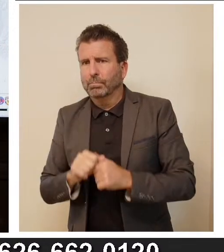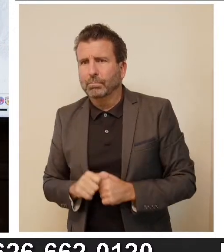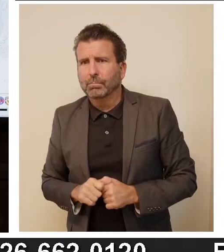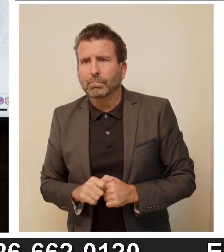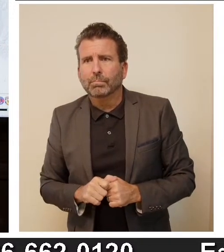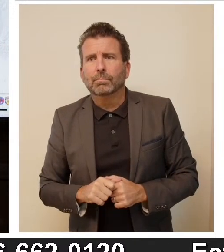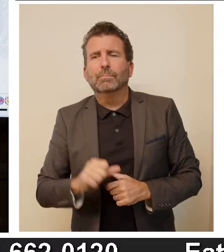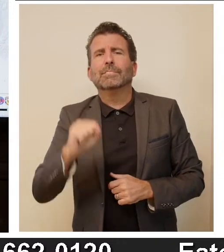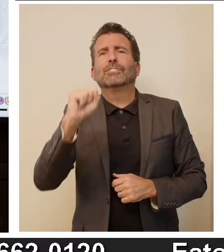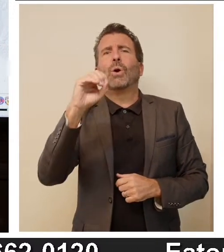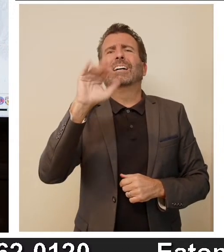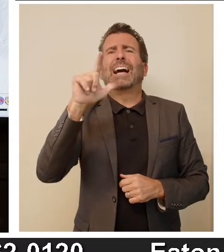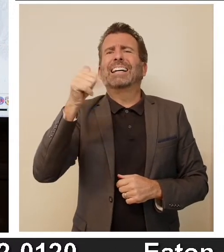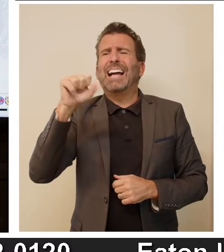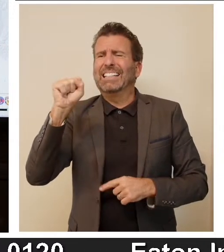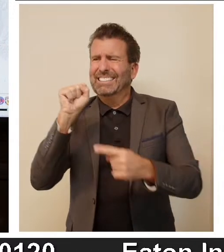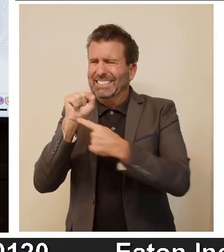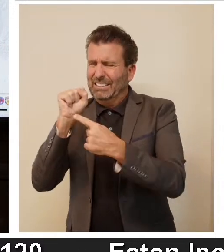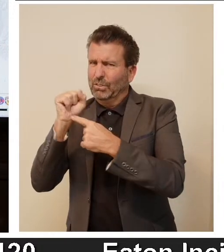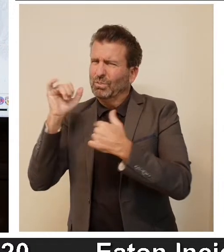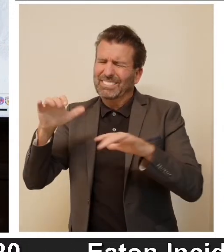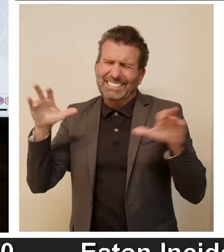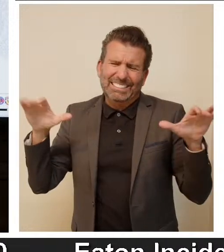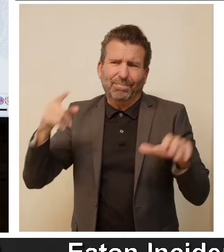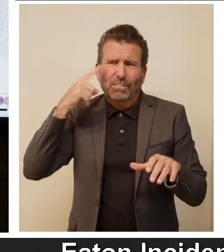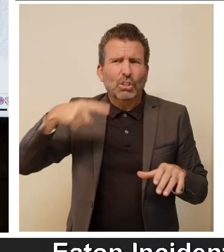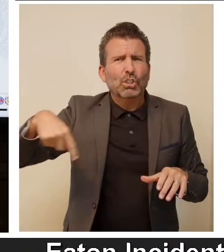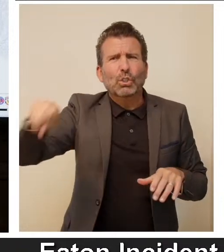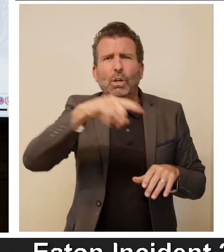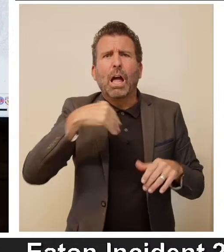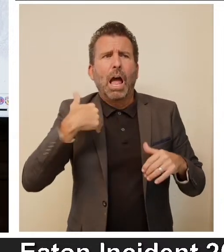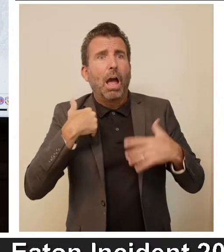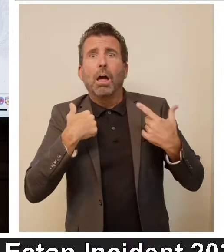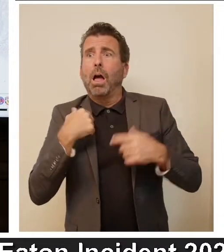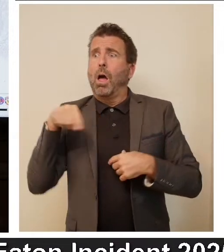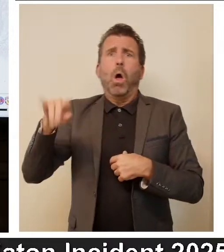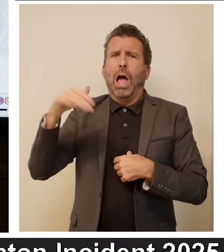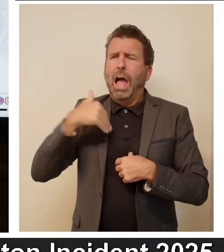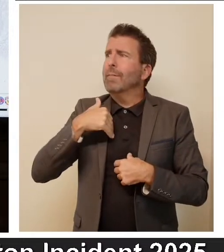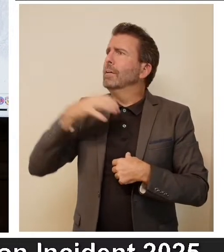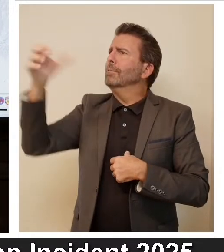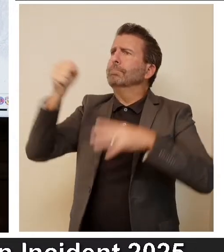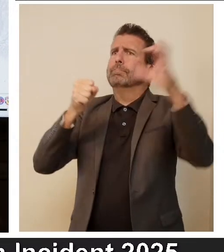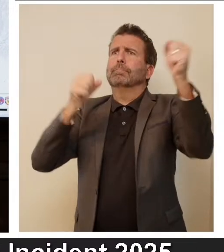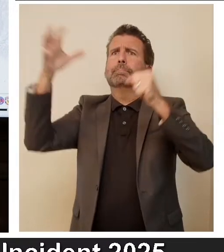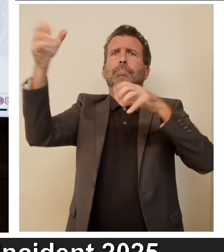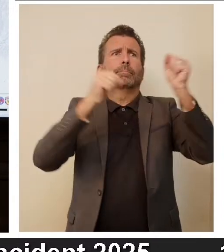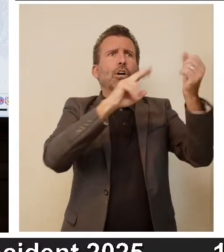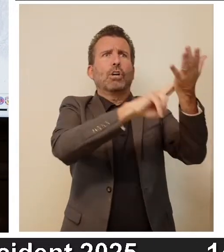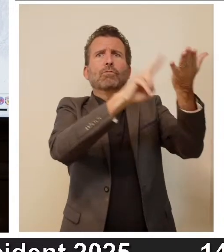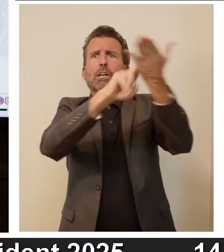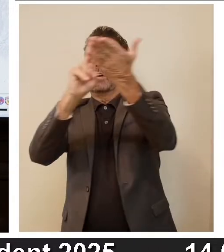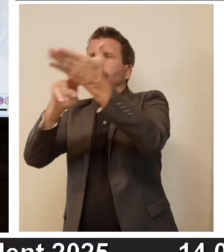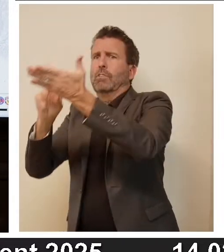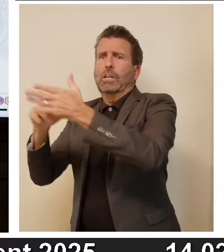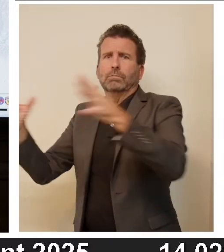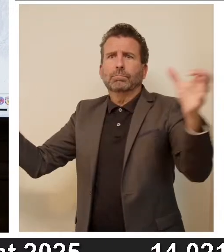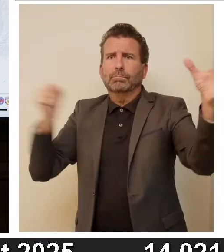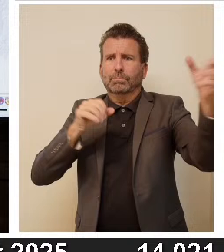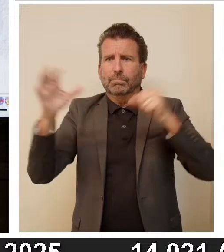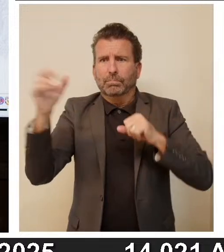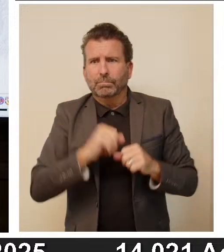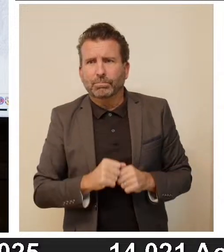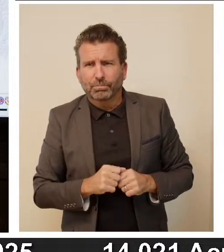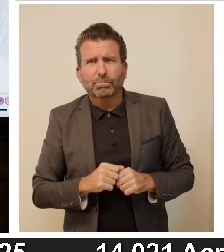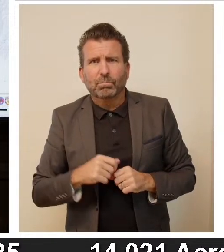also receiving assistance from contractors and mutual aid, from SCG&E, Northwest Natural, and PG&E to support the